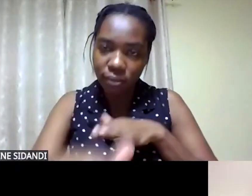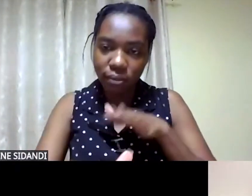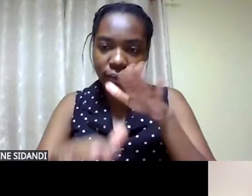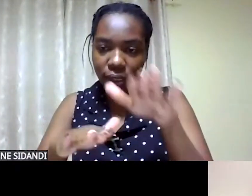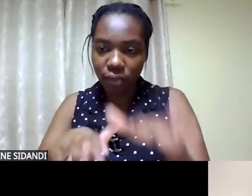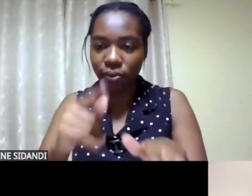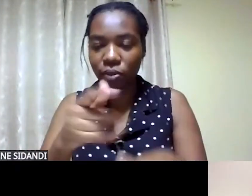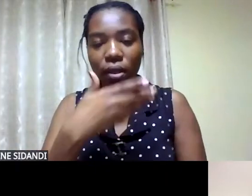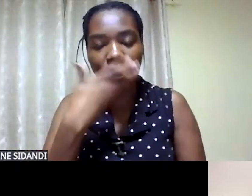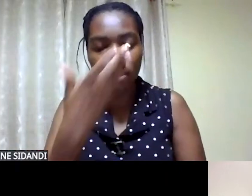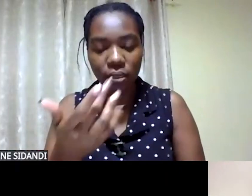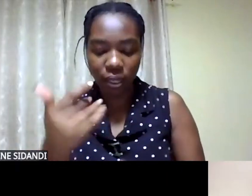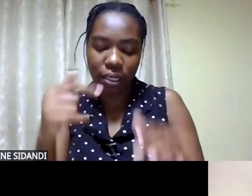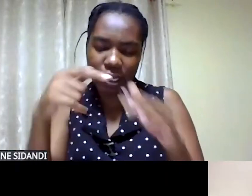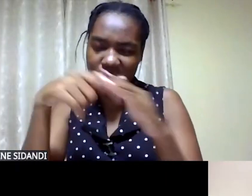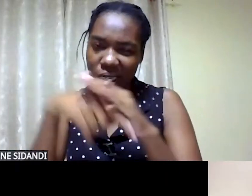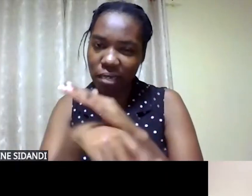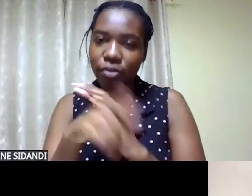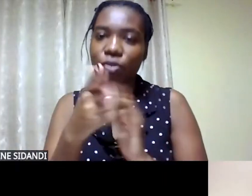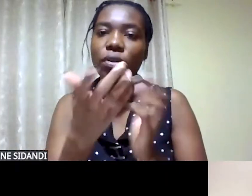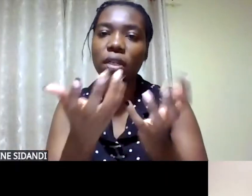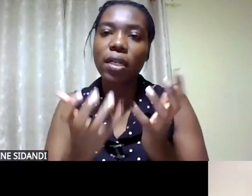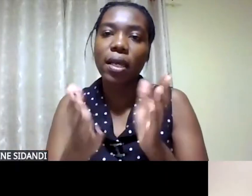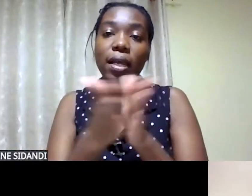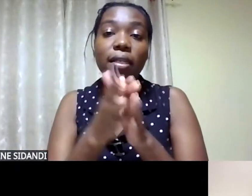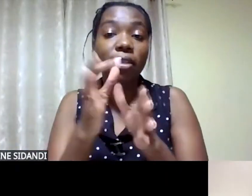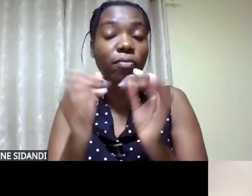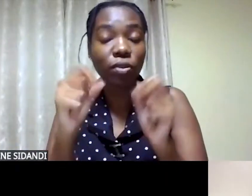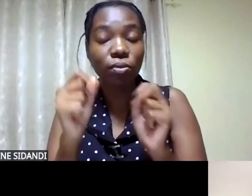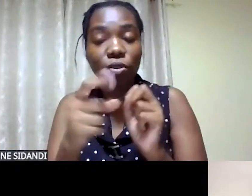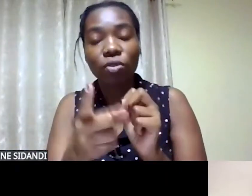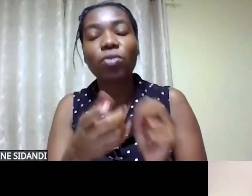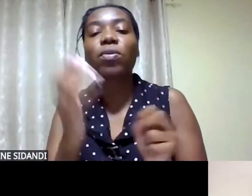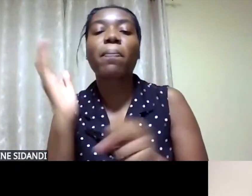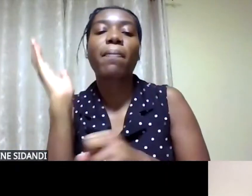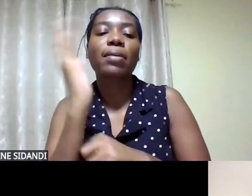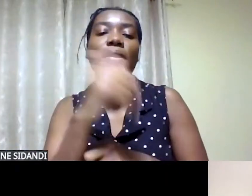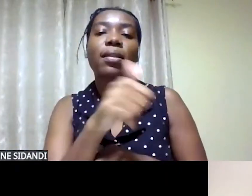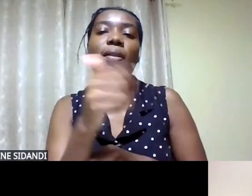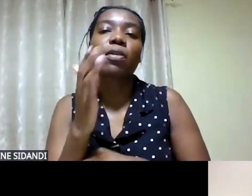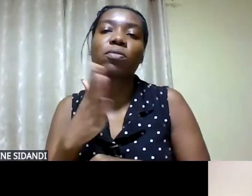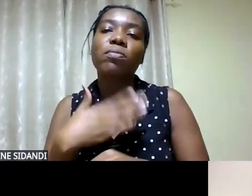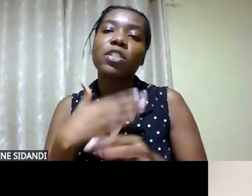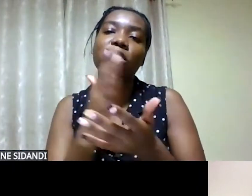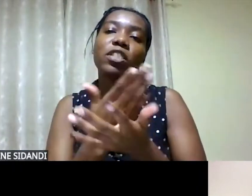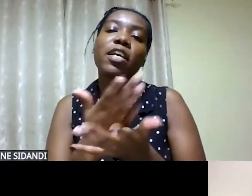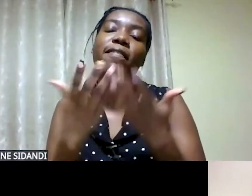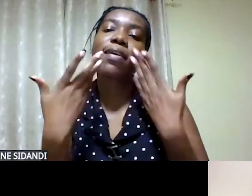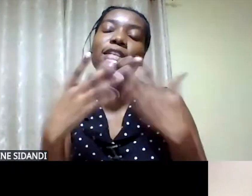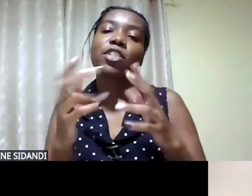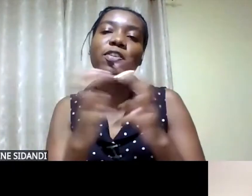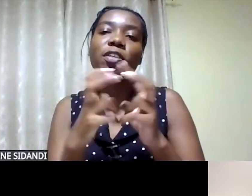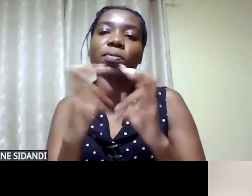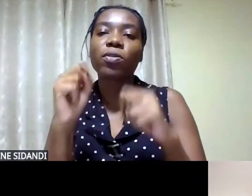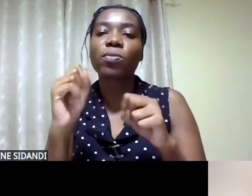deserves, and if possible, pass it through someone. I had shared my number. Call, we can get into a virtual